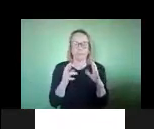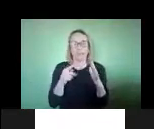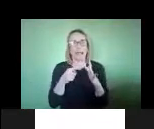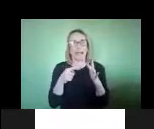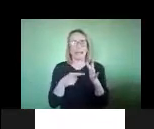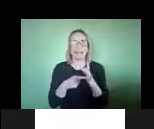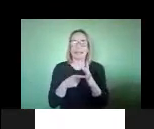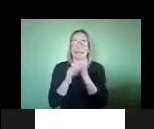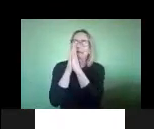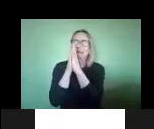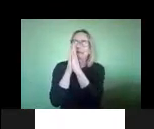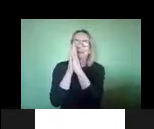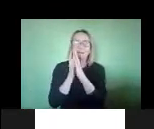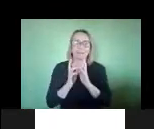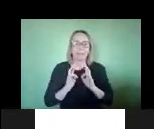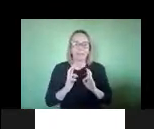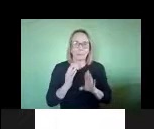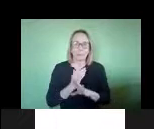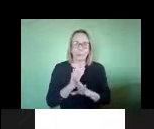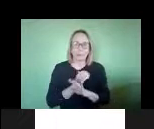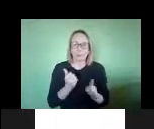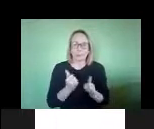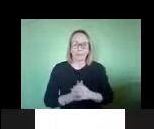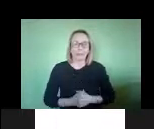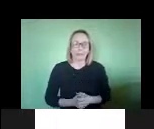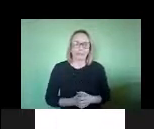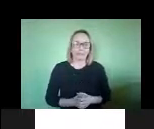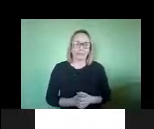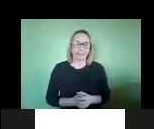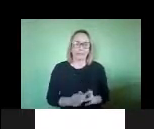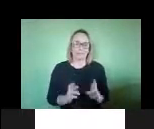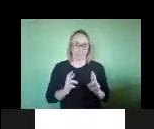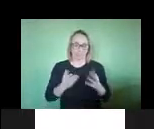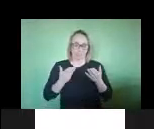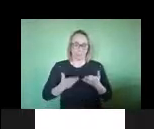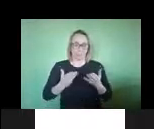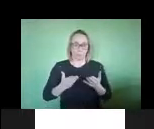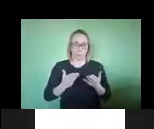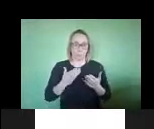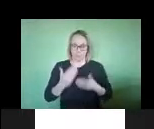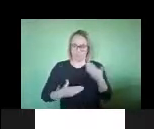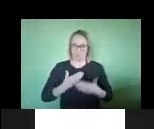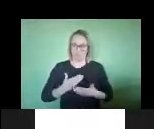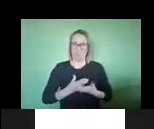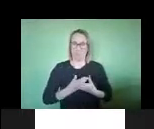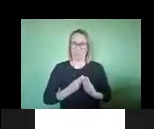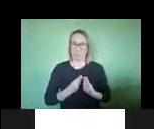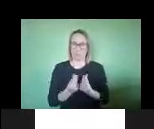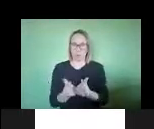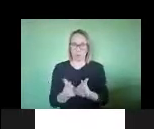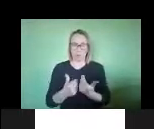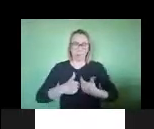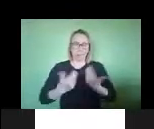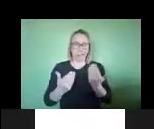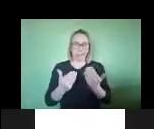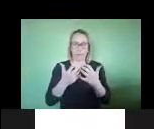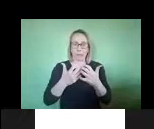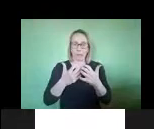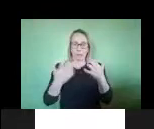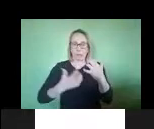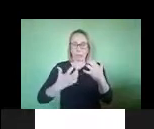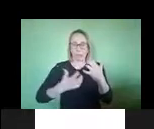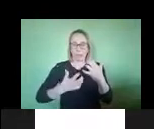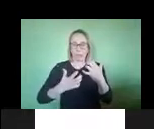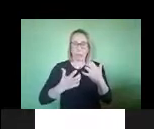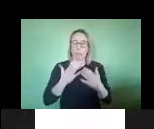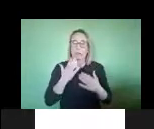how well things run. We hope that today's webinar goes well. If, however, we have any technical difficulties, we would